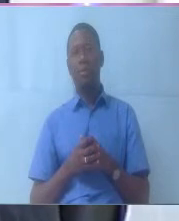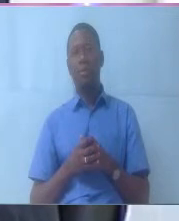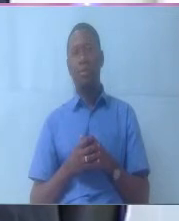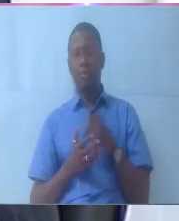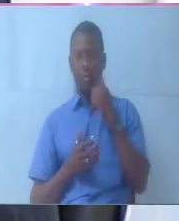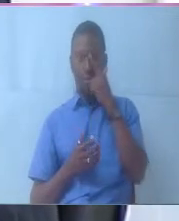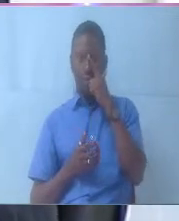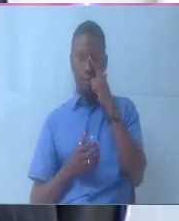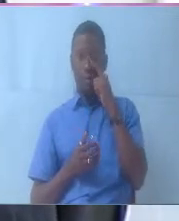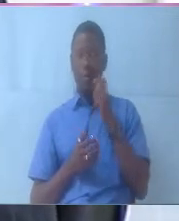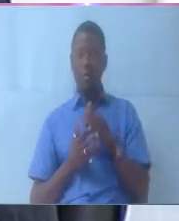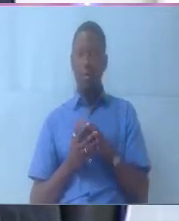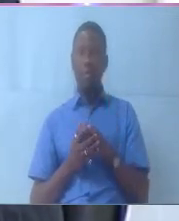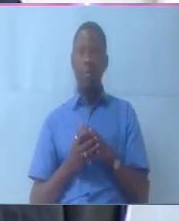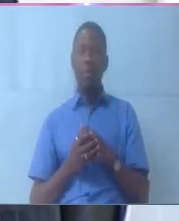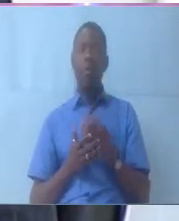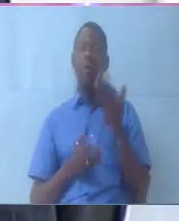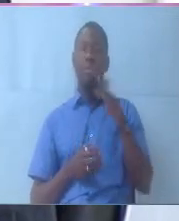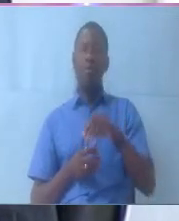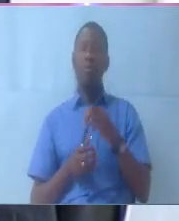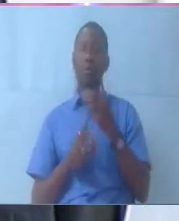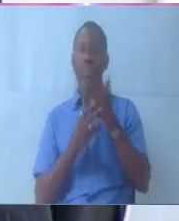kabo 1993 kata